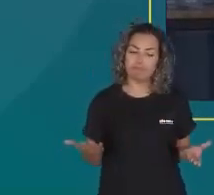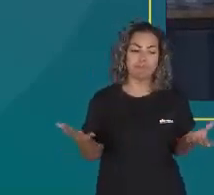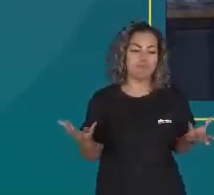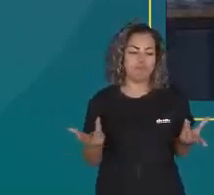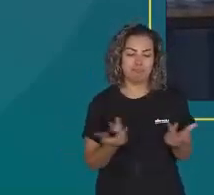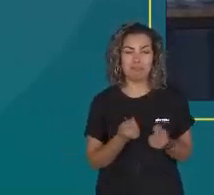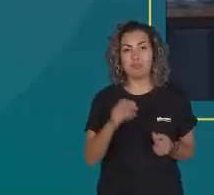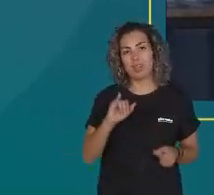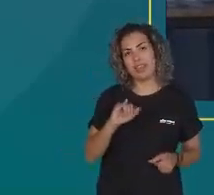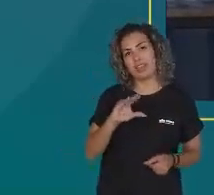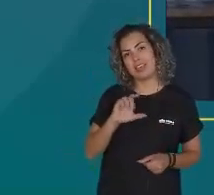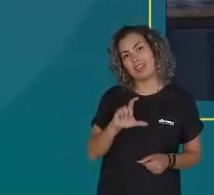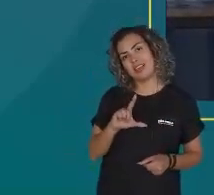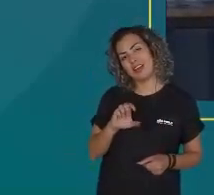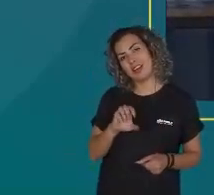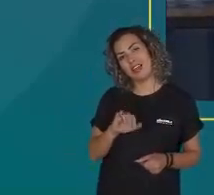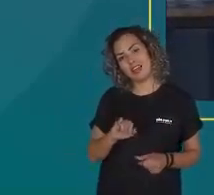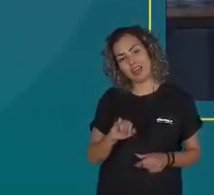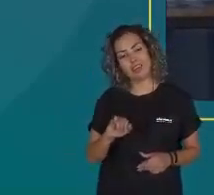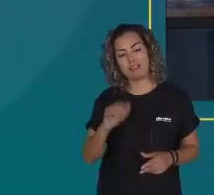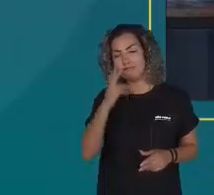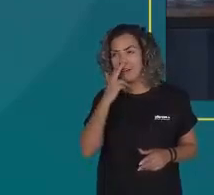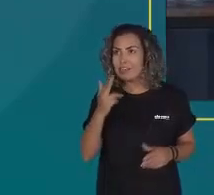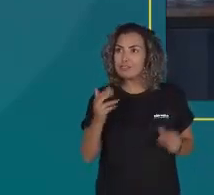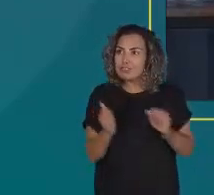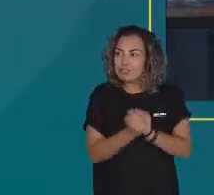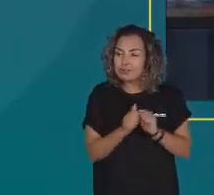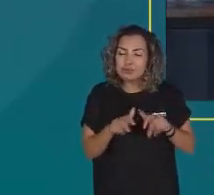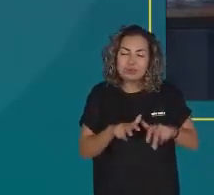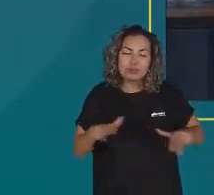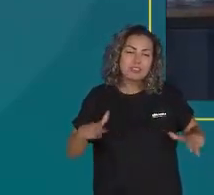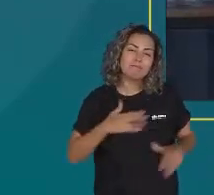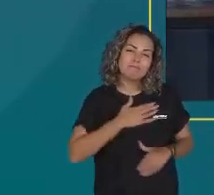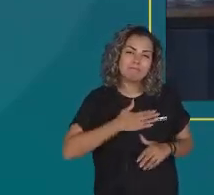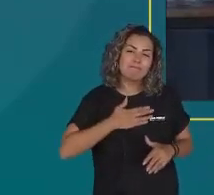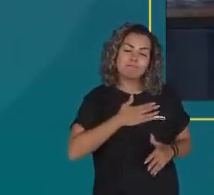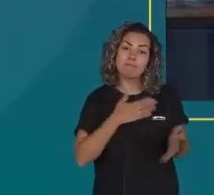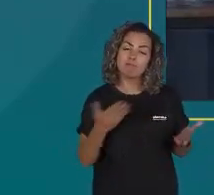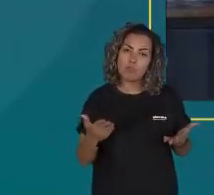And it's now my honor to call on stage our first panel.